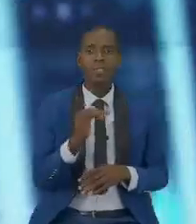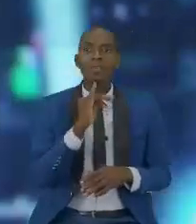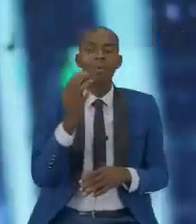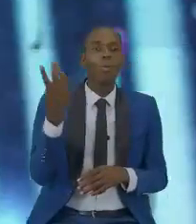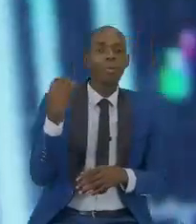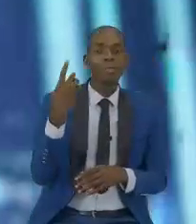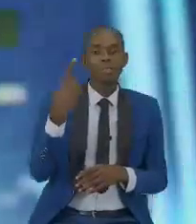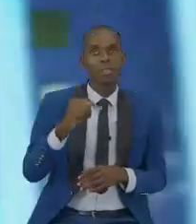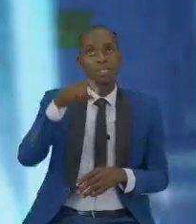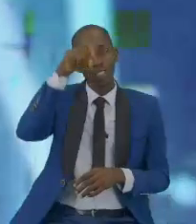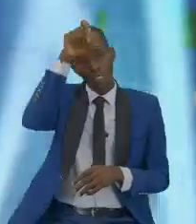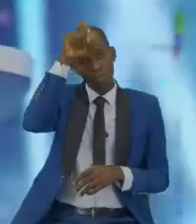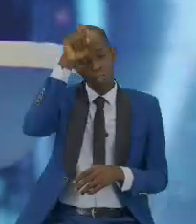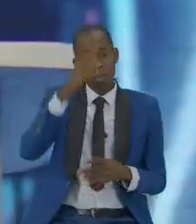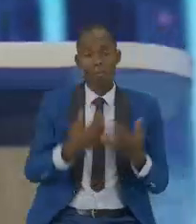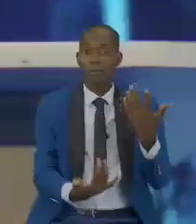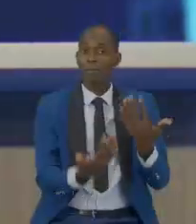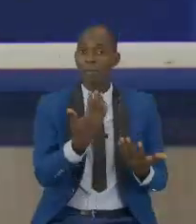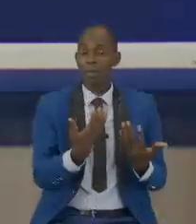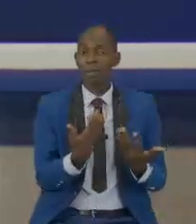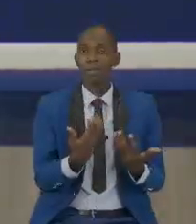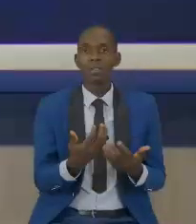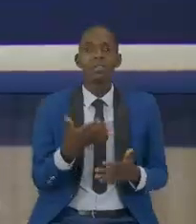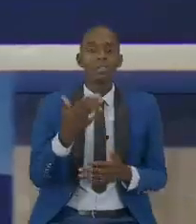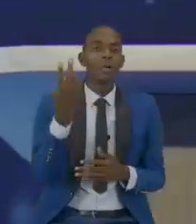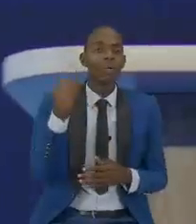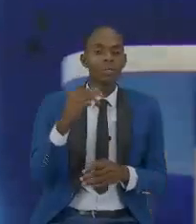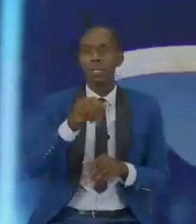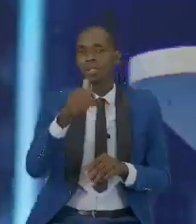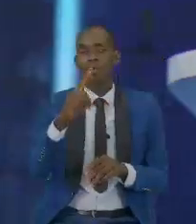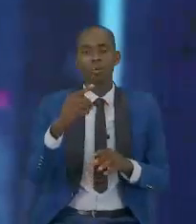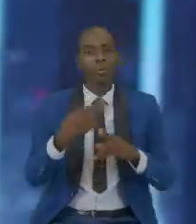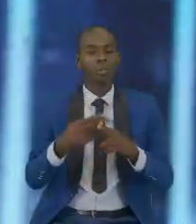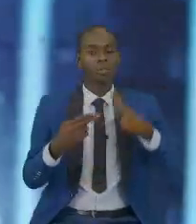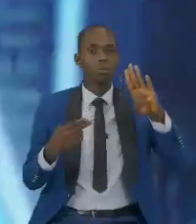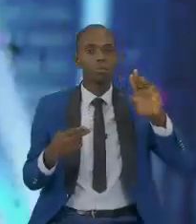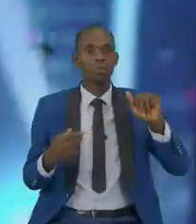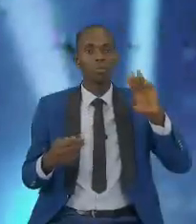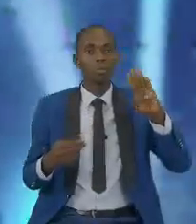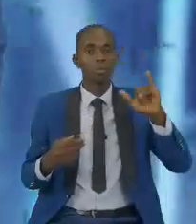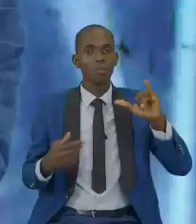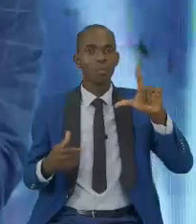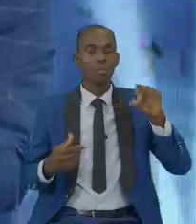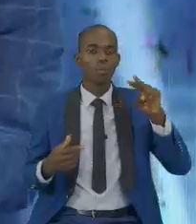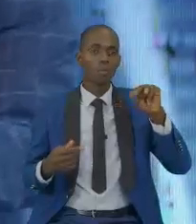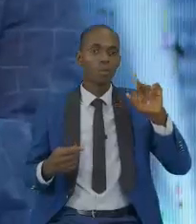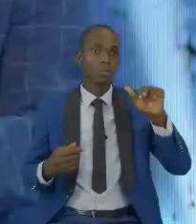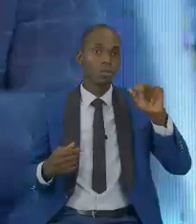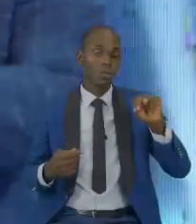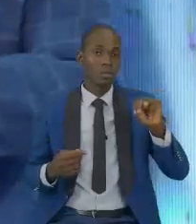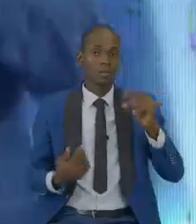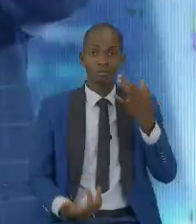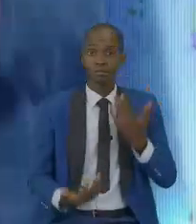Egyptian furnace, there was the Babylonian furnace, and everything going